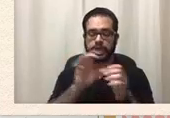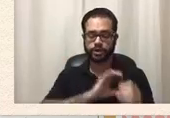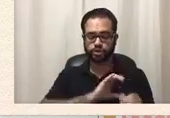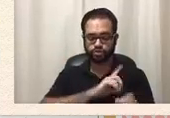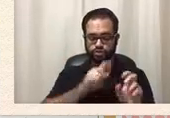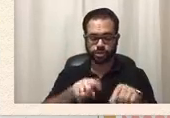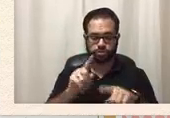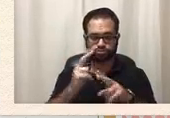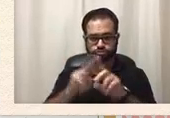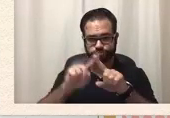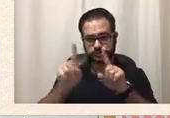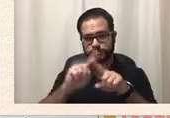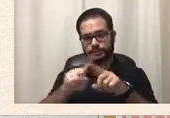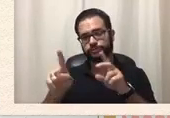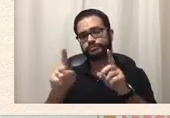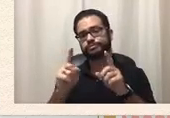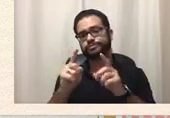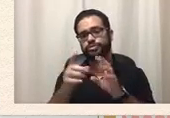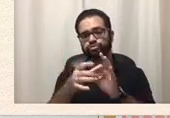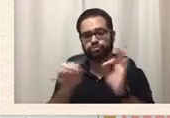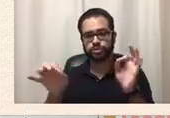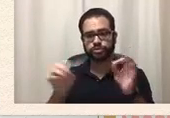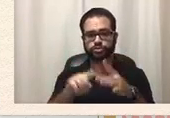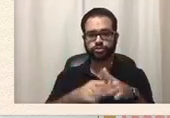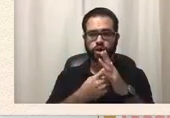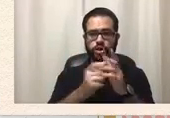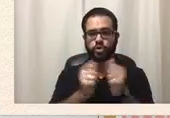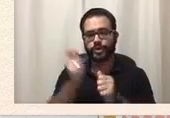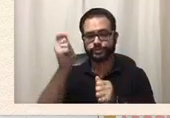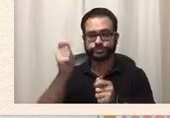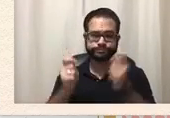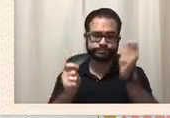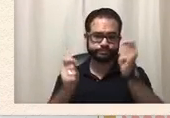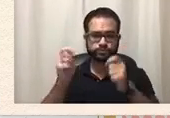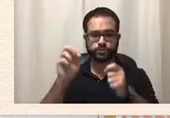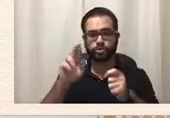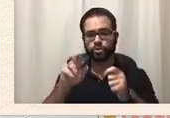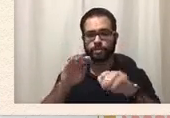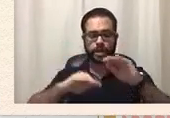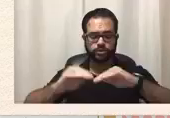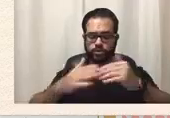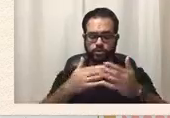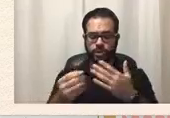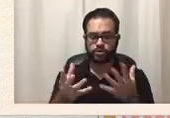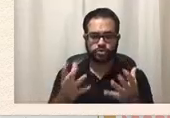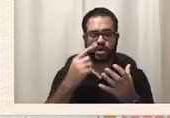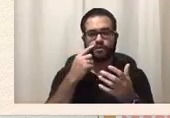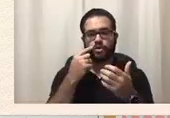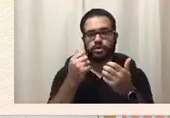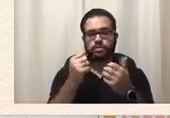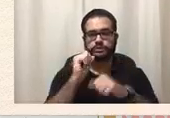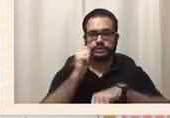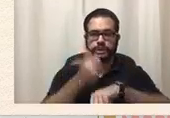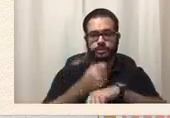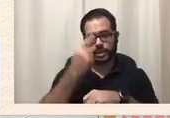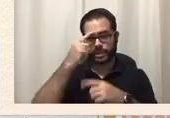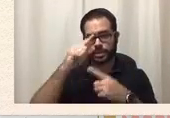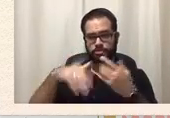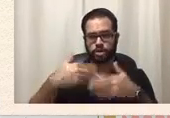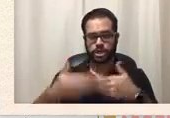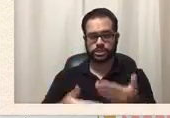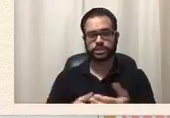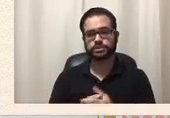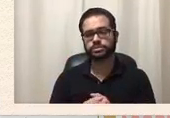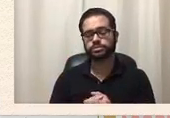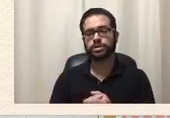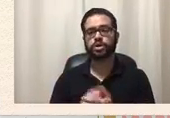speech bubbles or popsicle sticks, or whatever you'd like to use of your choice, to get the thinking process going as your child thinks about the story and tries